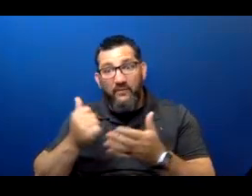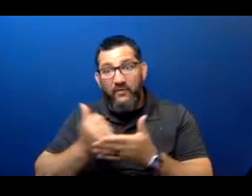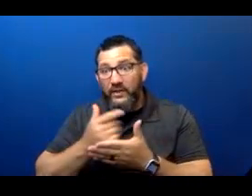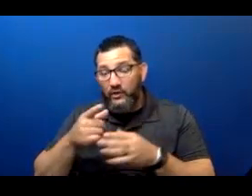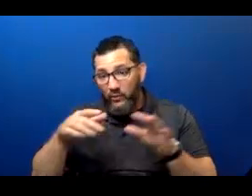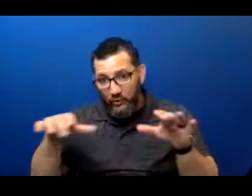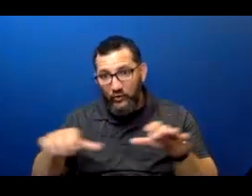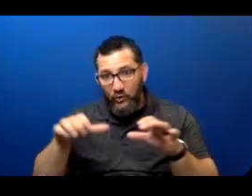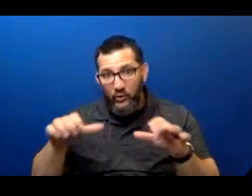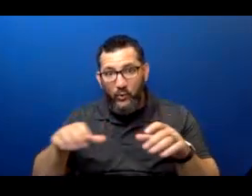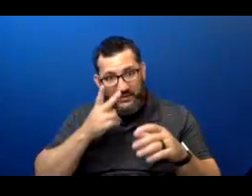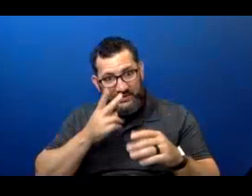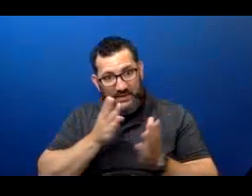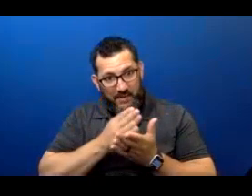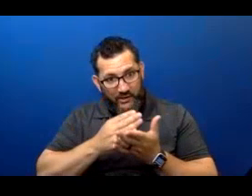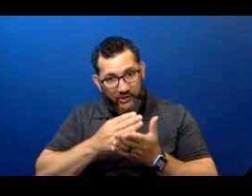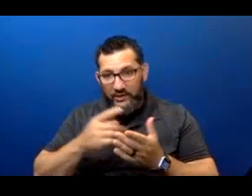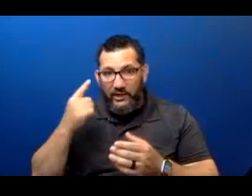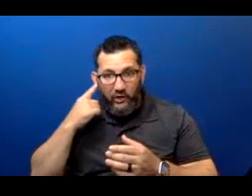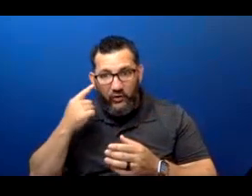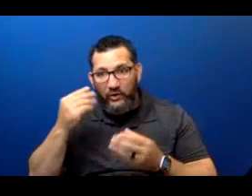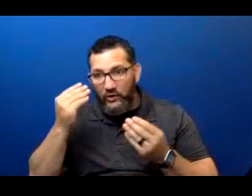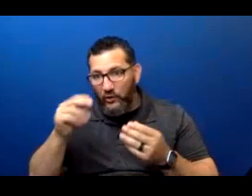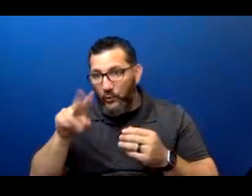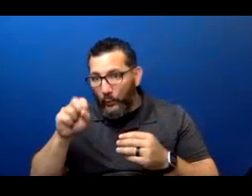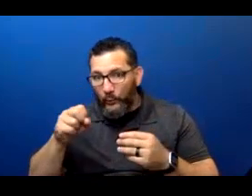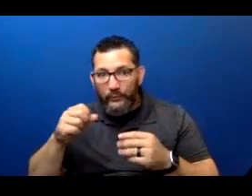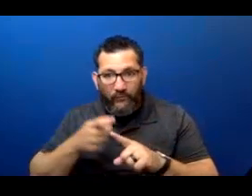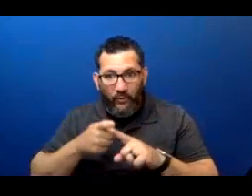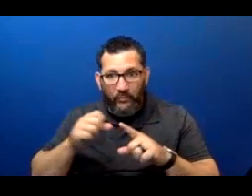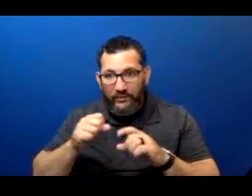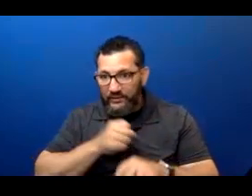we're seeing here, as well as hearing the updates from you and your staff, you've been